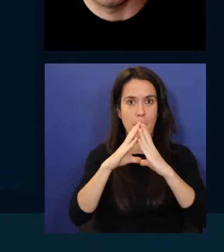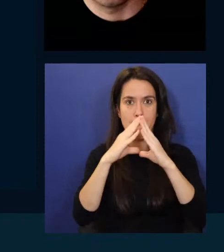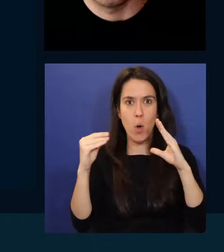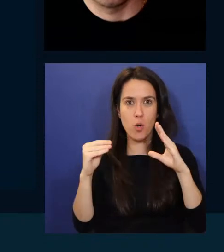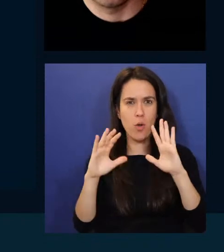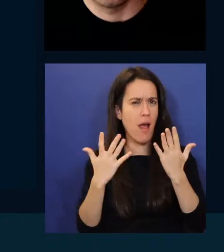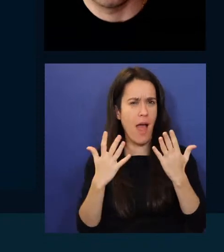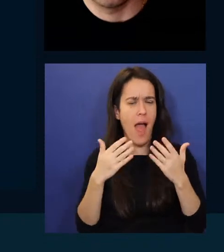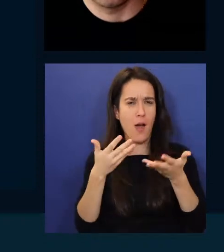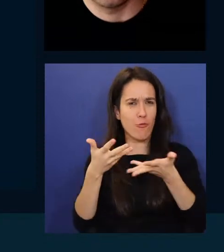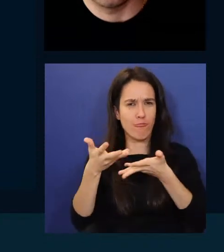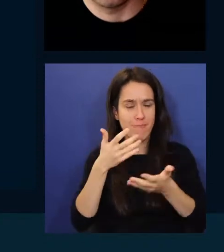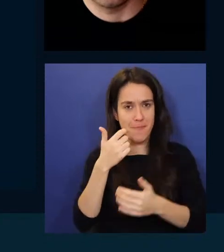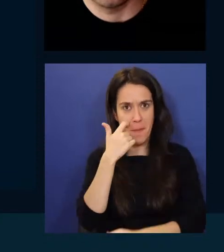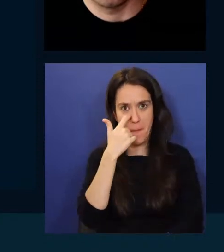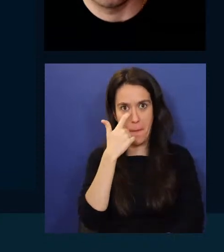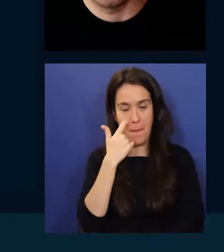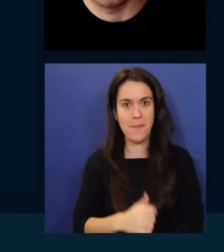this into production.